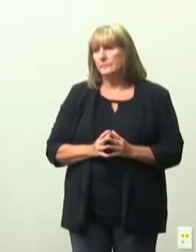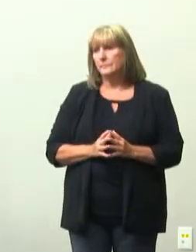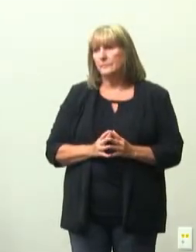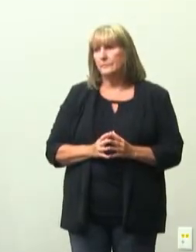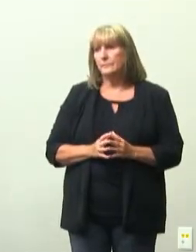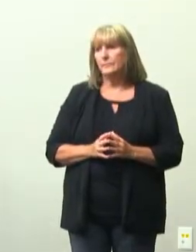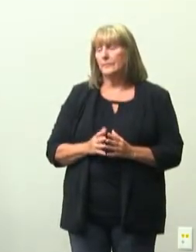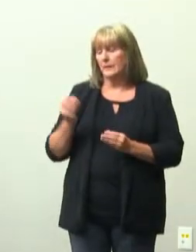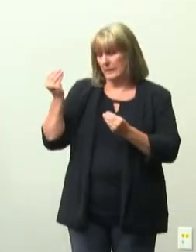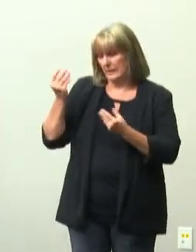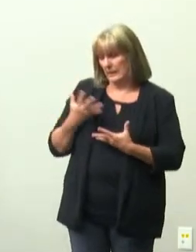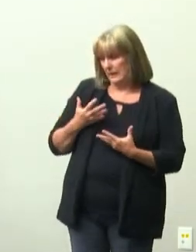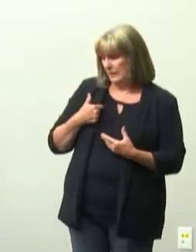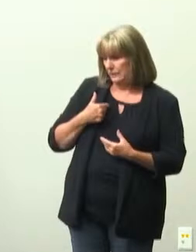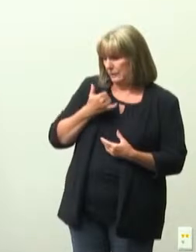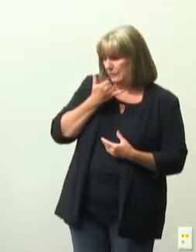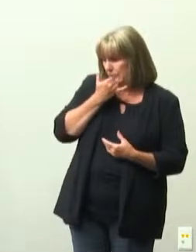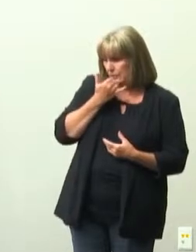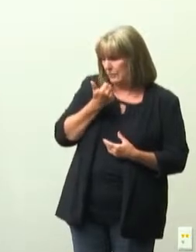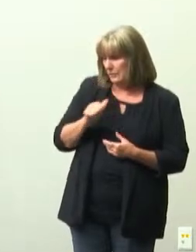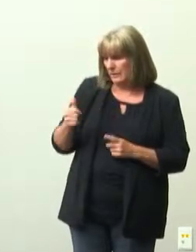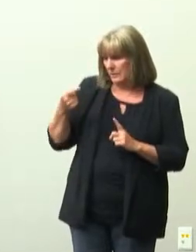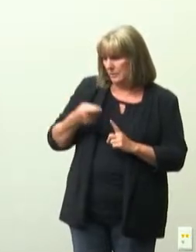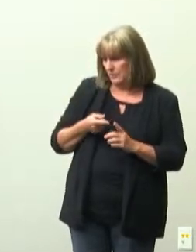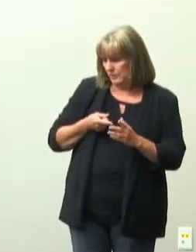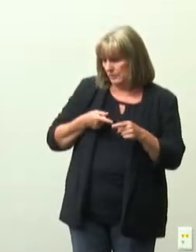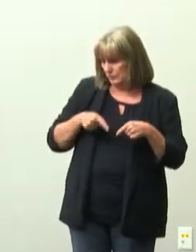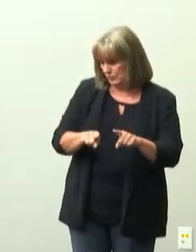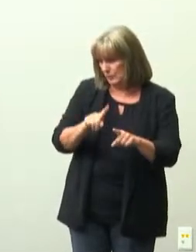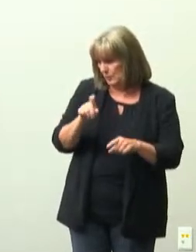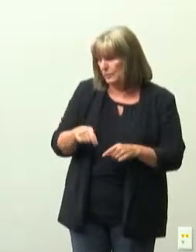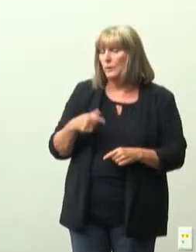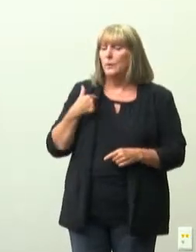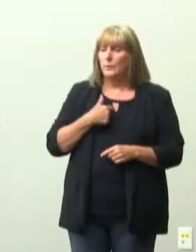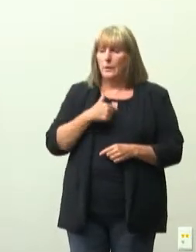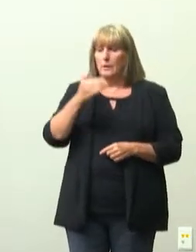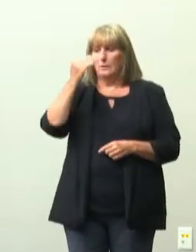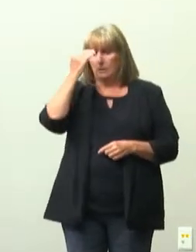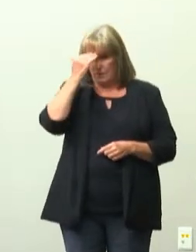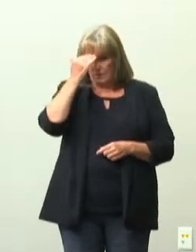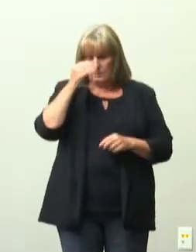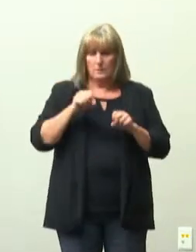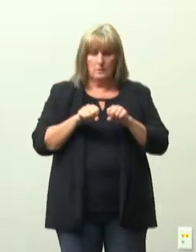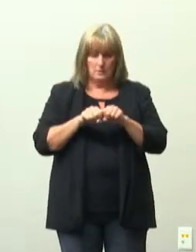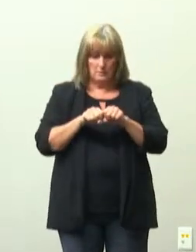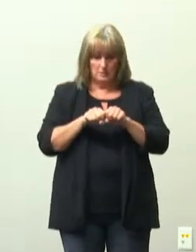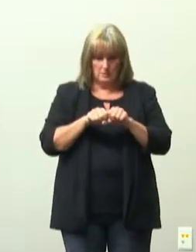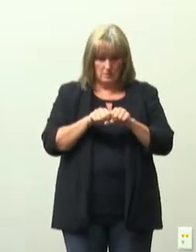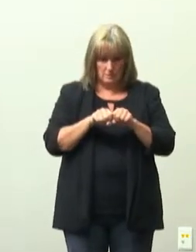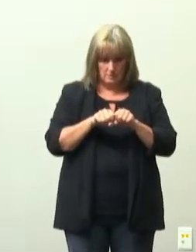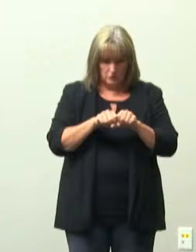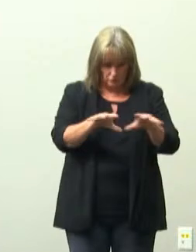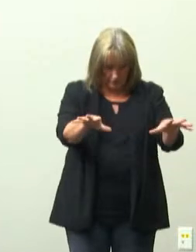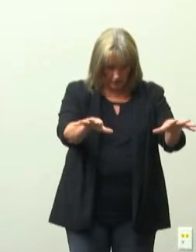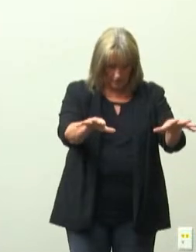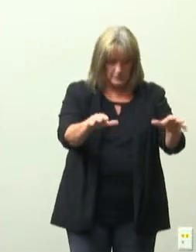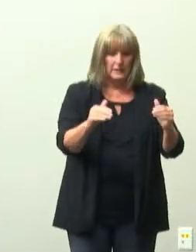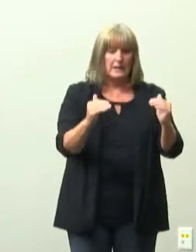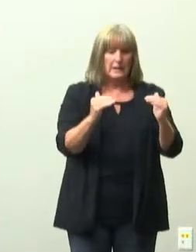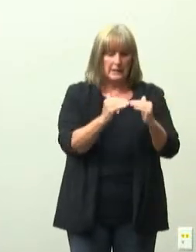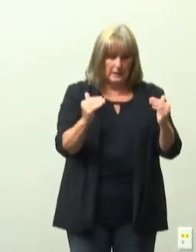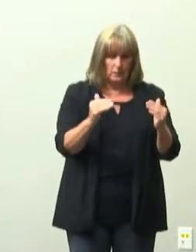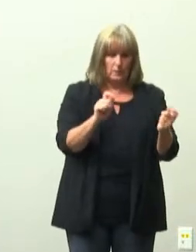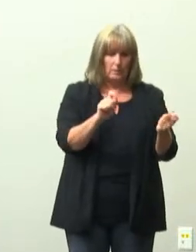So please correct me if I'm wrong at any point during this question. So we know that transmission equals mutation, that's correct?